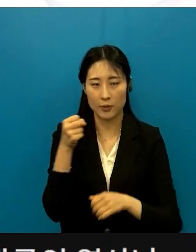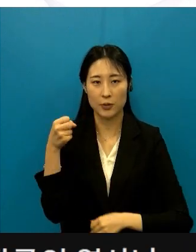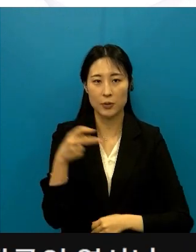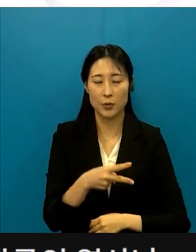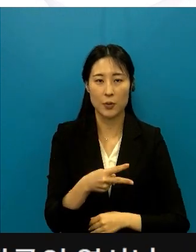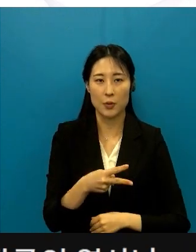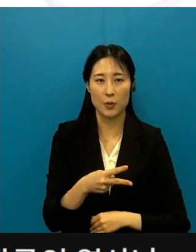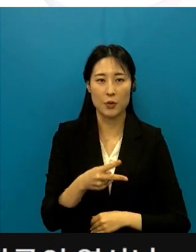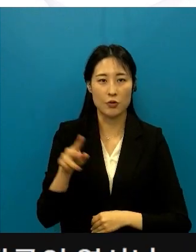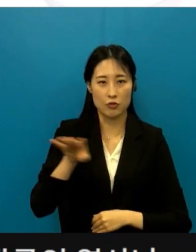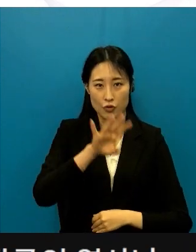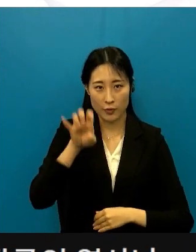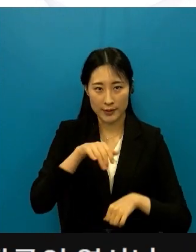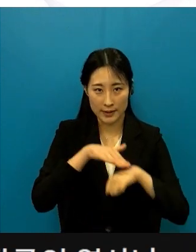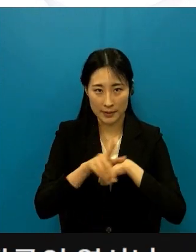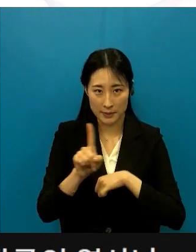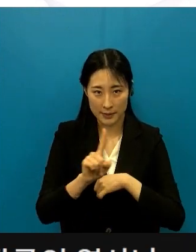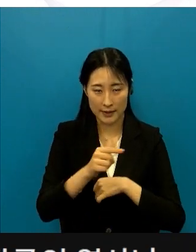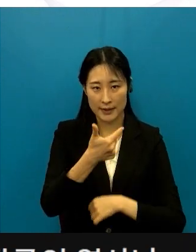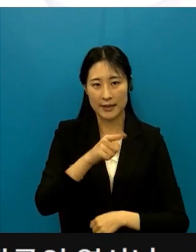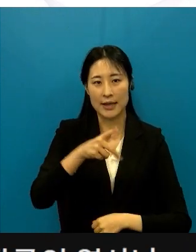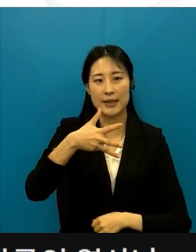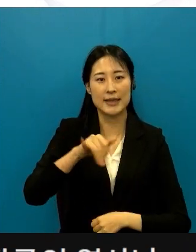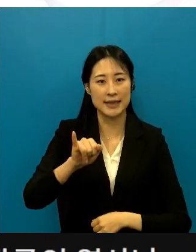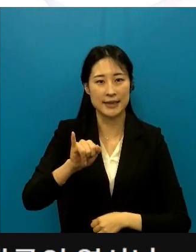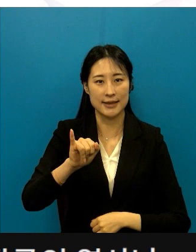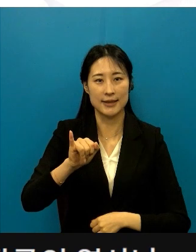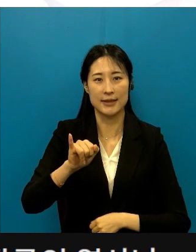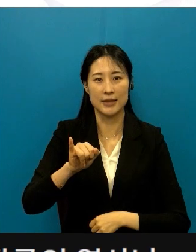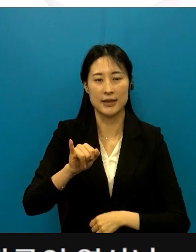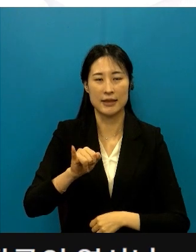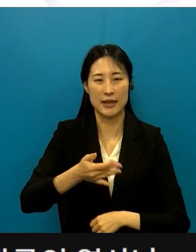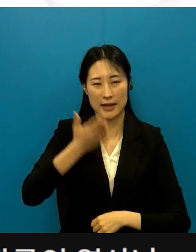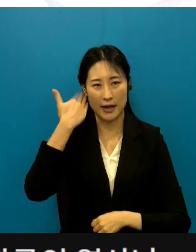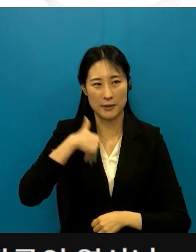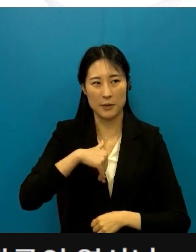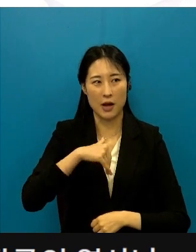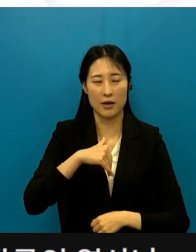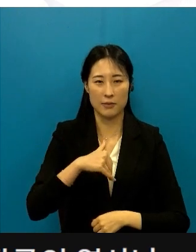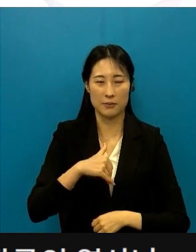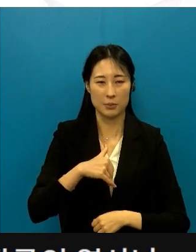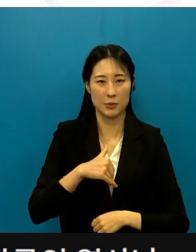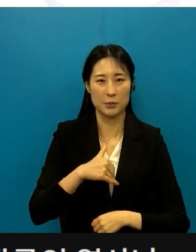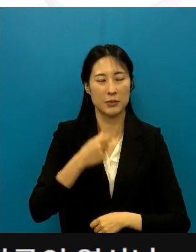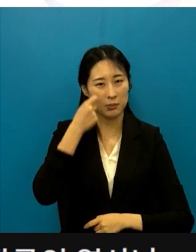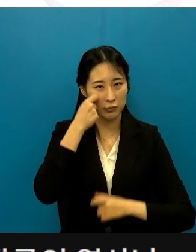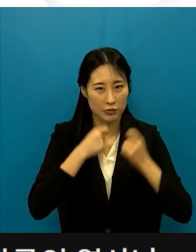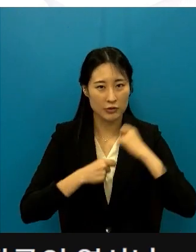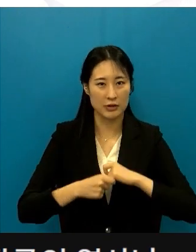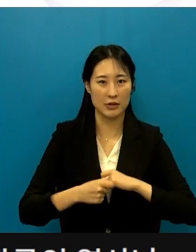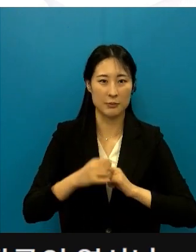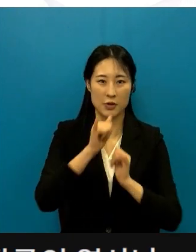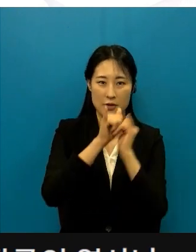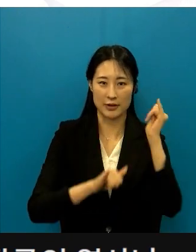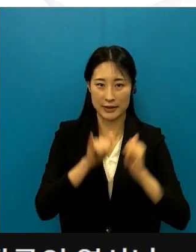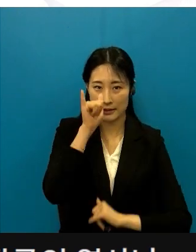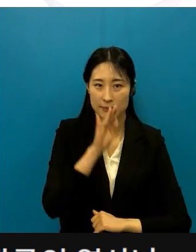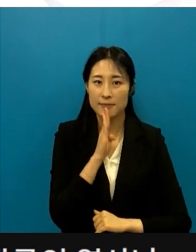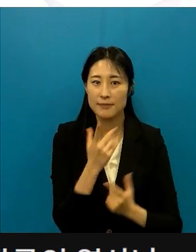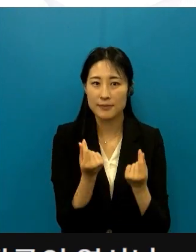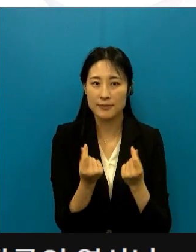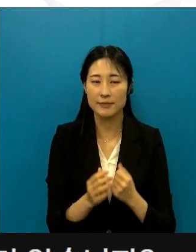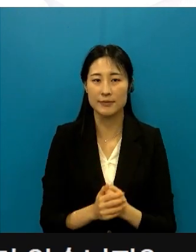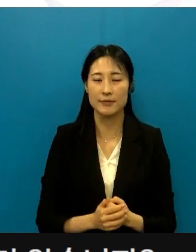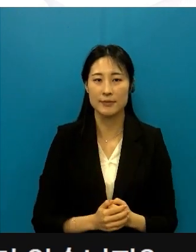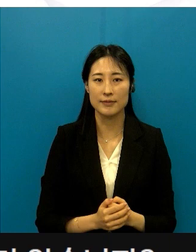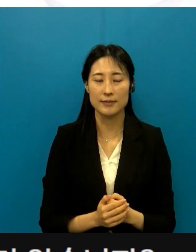There's in East Asian context, or naturally in Korea, there are no experience like that. But this